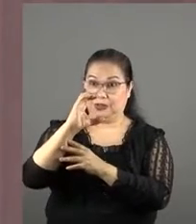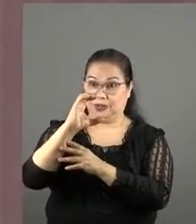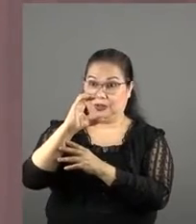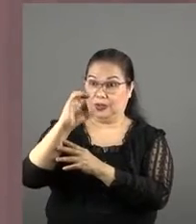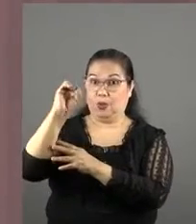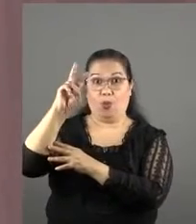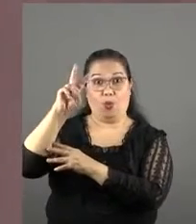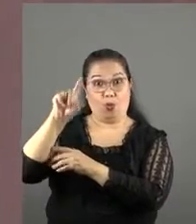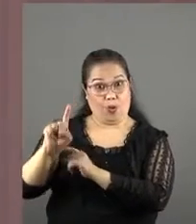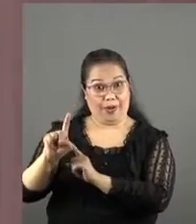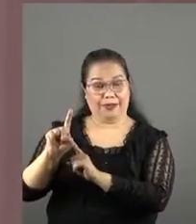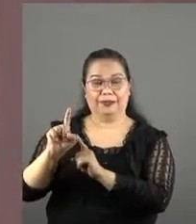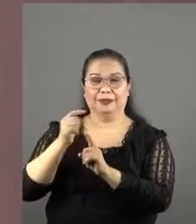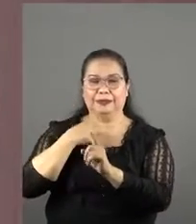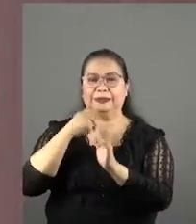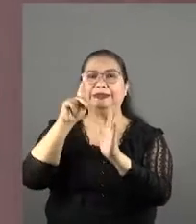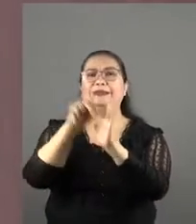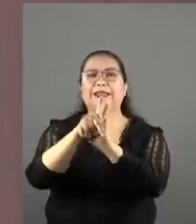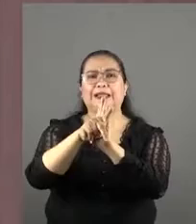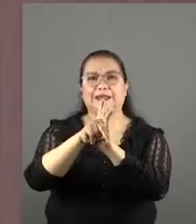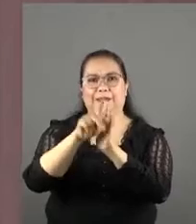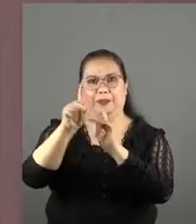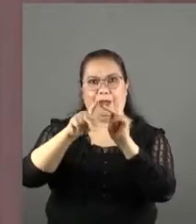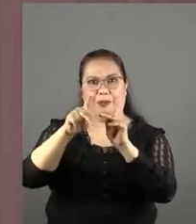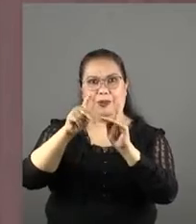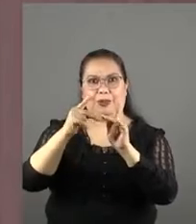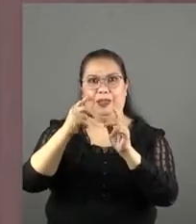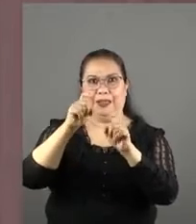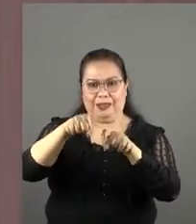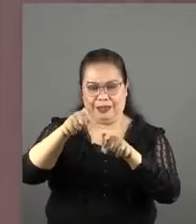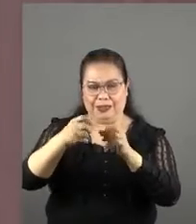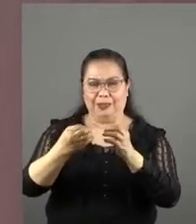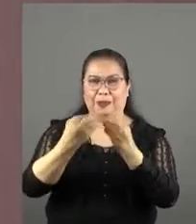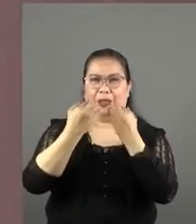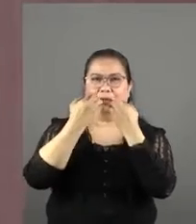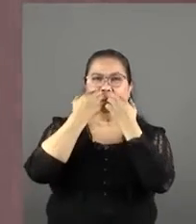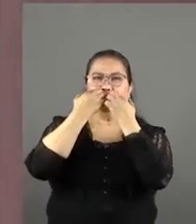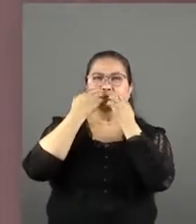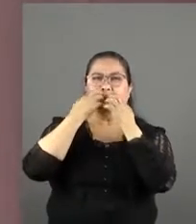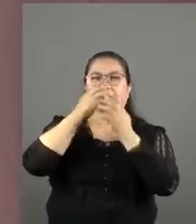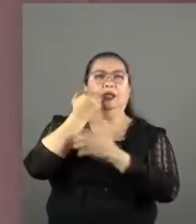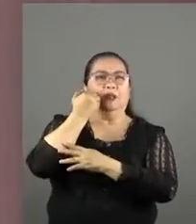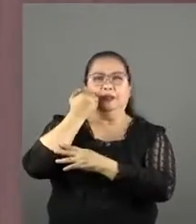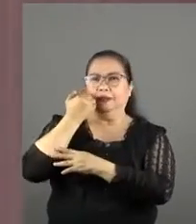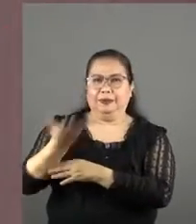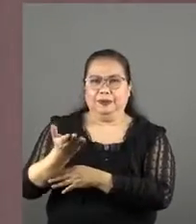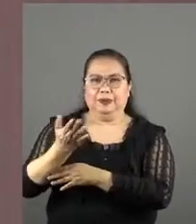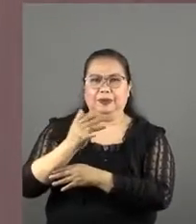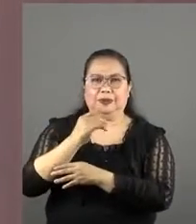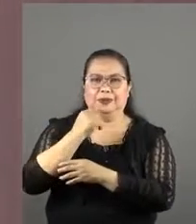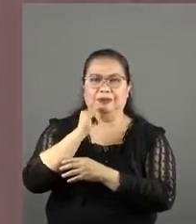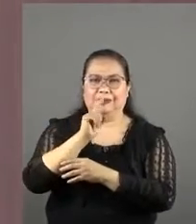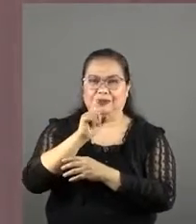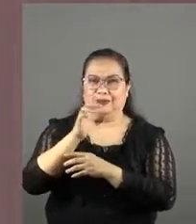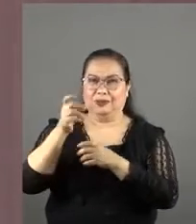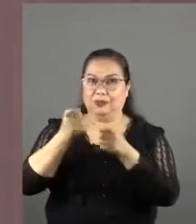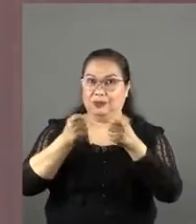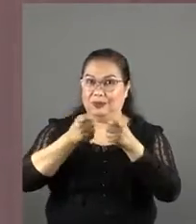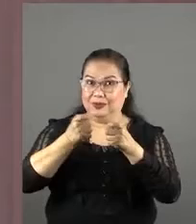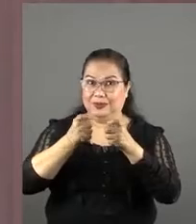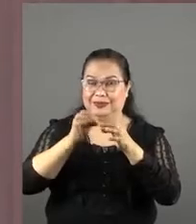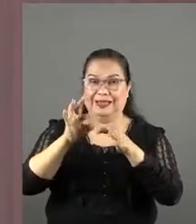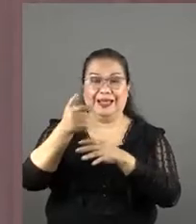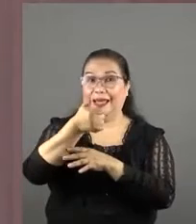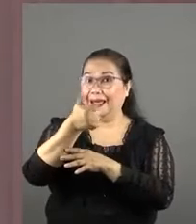monoxide inside a mine, it kills people. So they had to find a way of controlling and managing that. The other